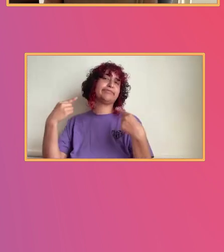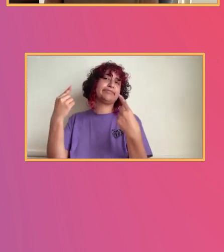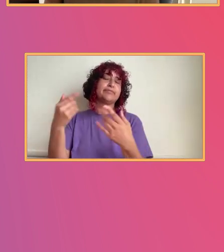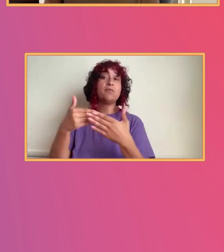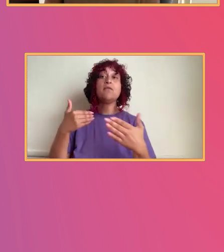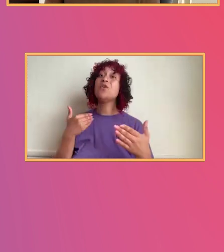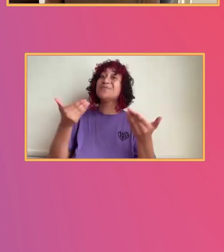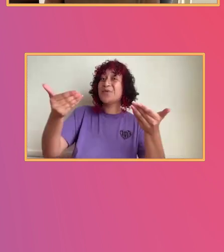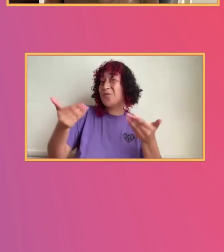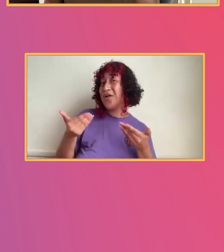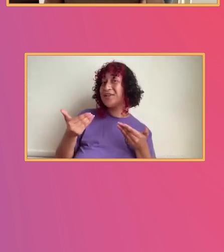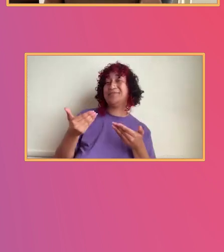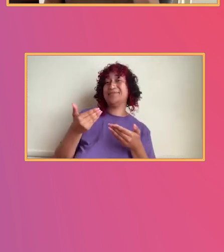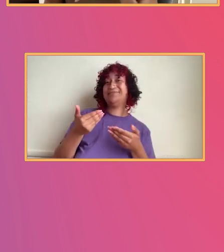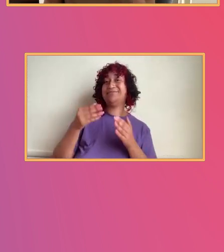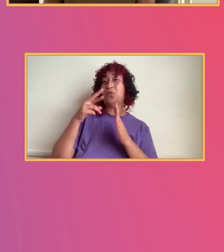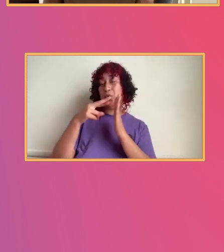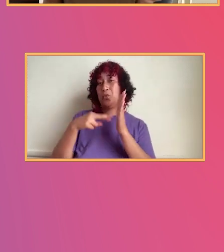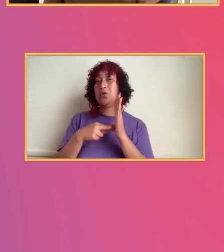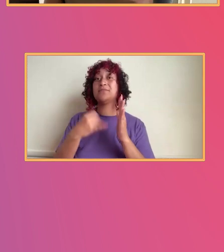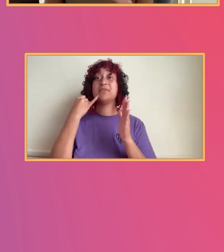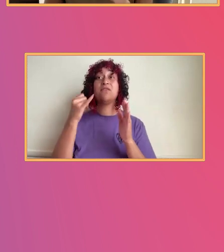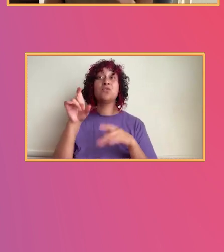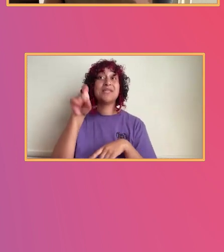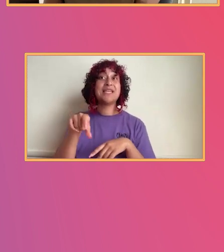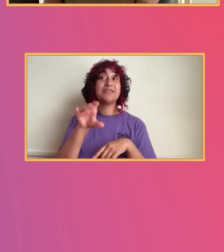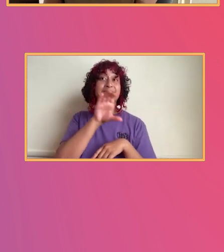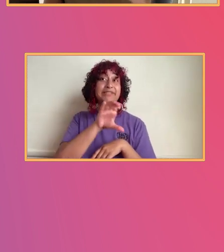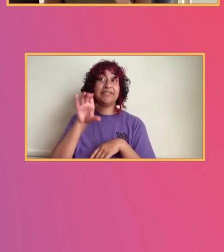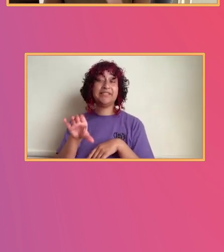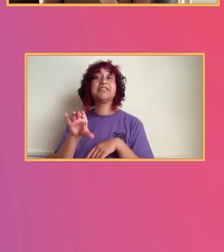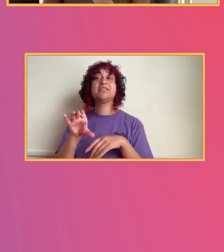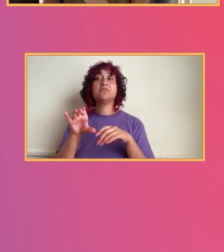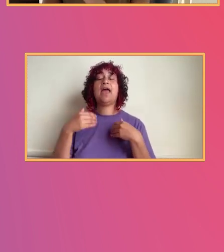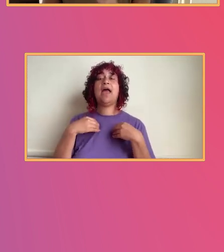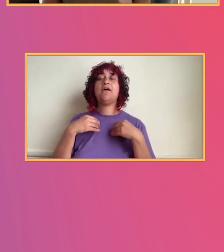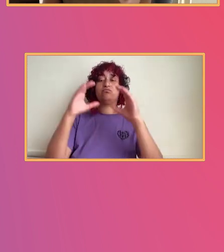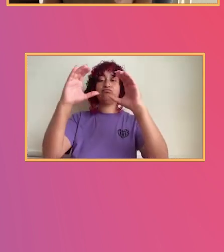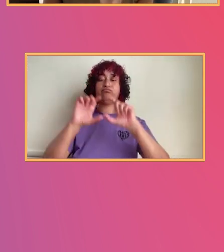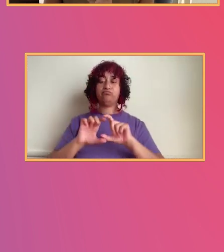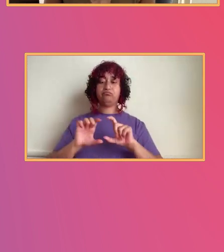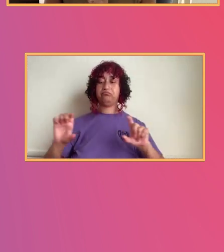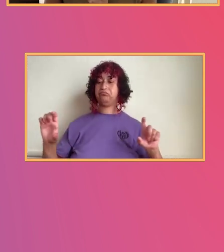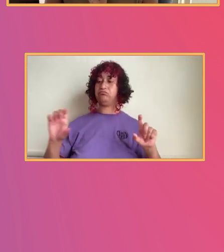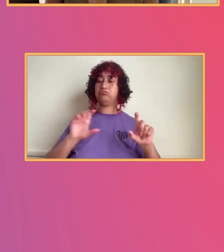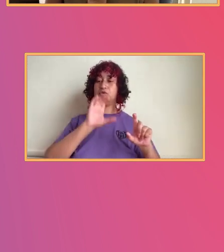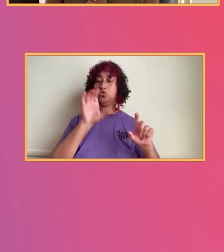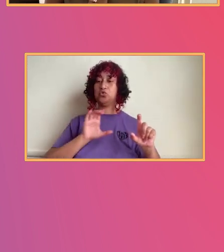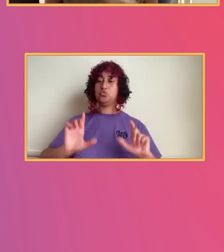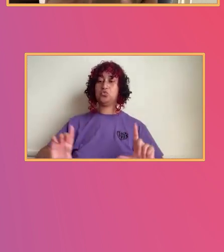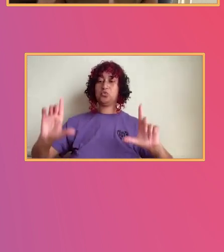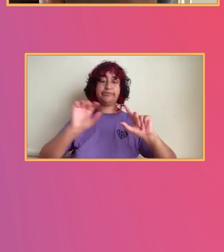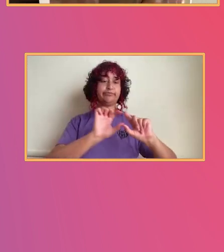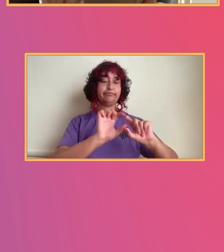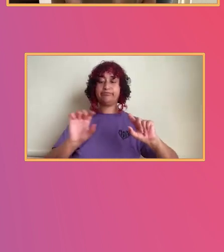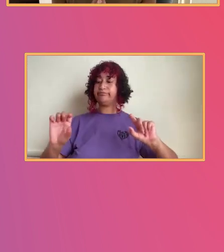those closed captions, just go to the bottom of your Zoom screen and there should be something there that says CC. You can activate those